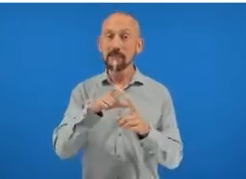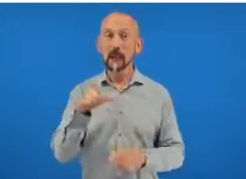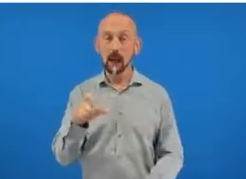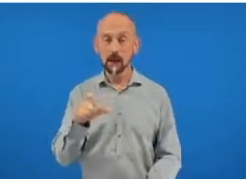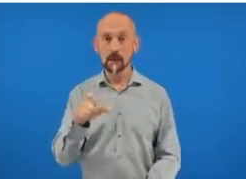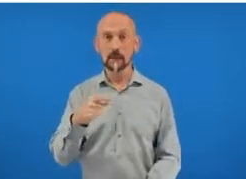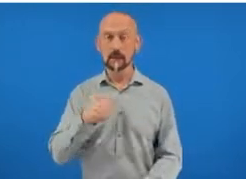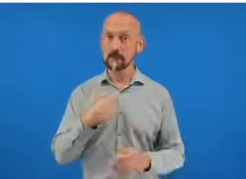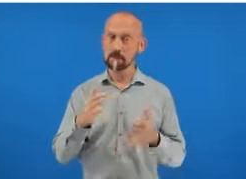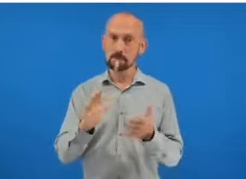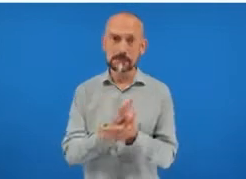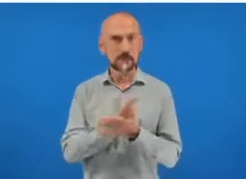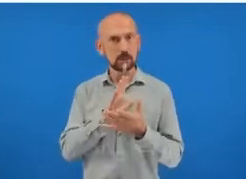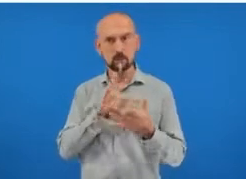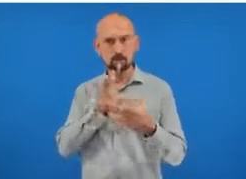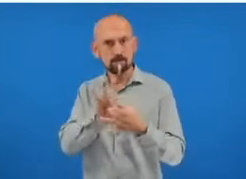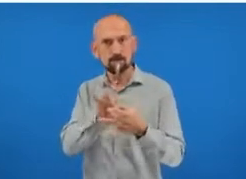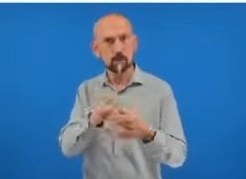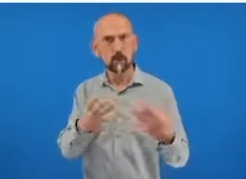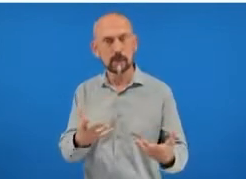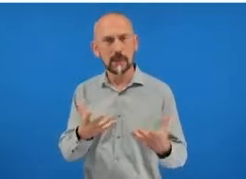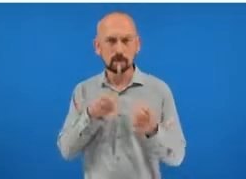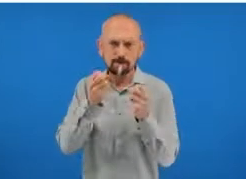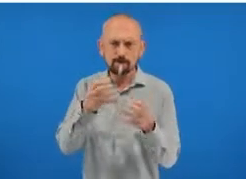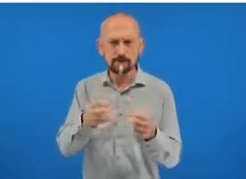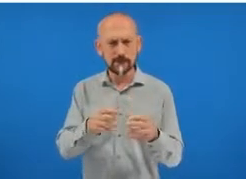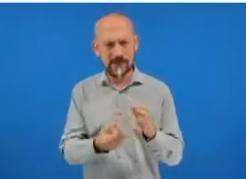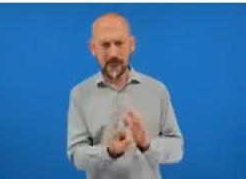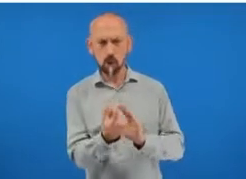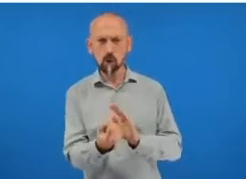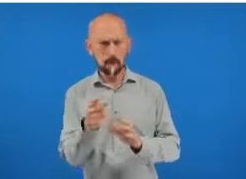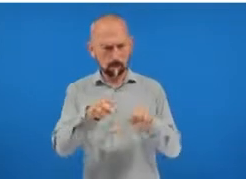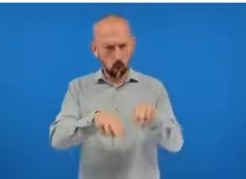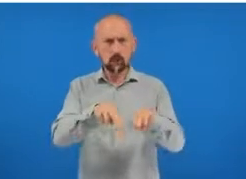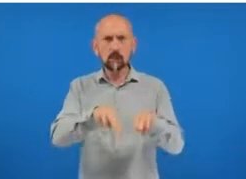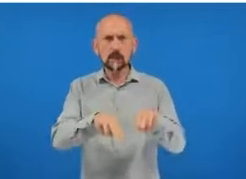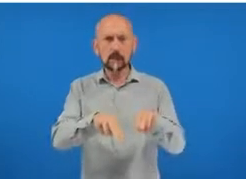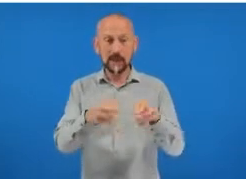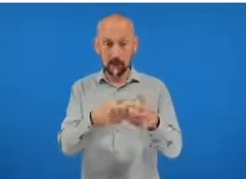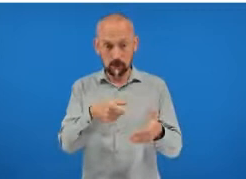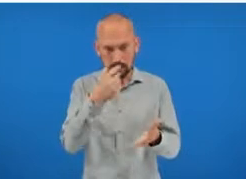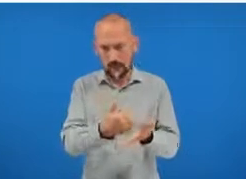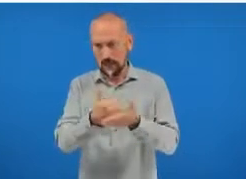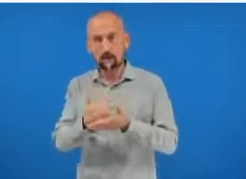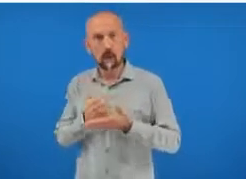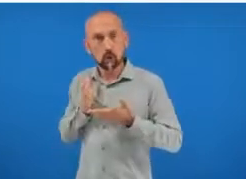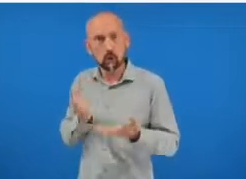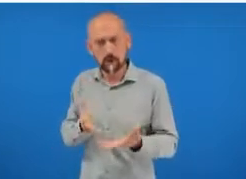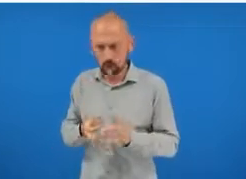outcome monitoring helps services to improve the support they provide to their patients.